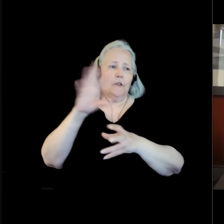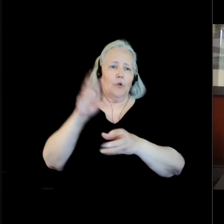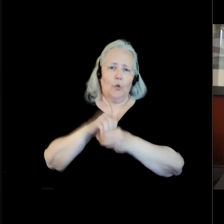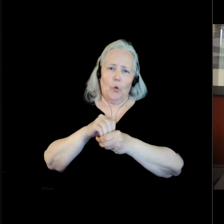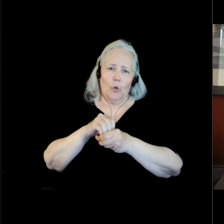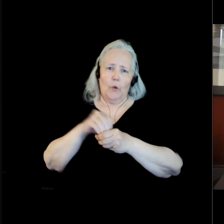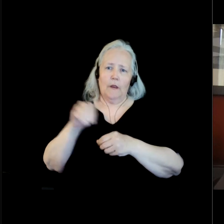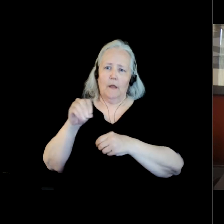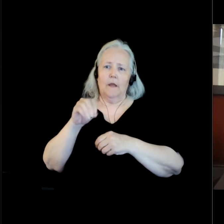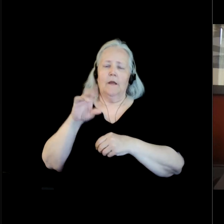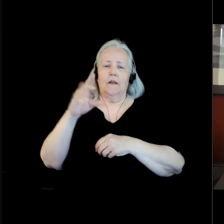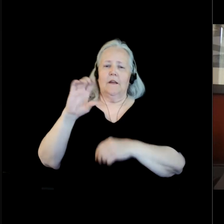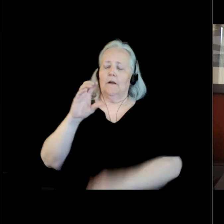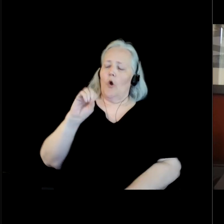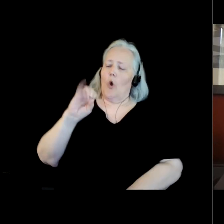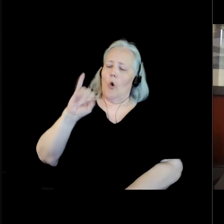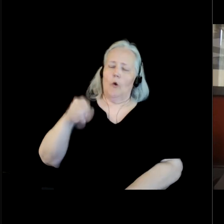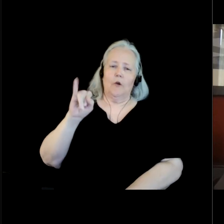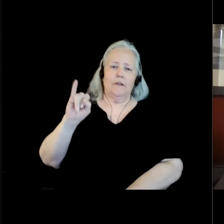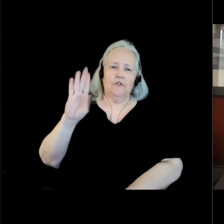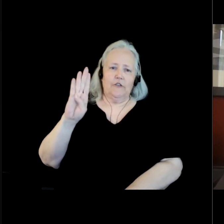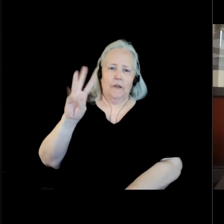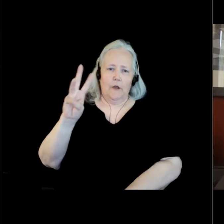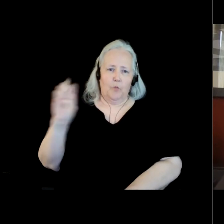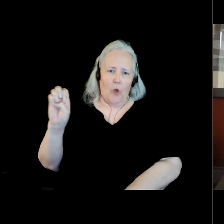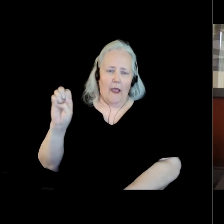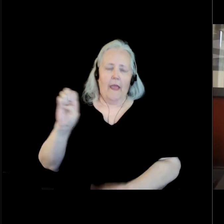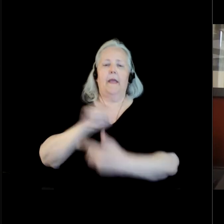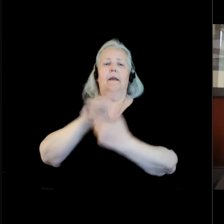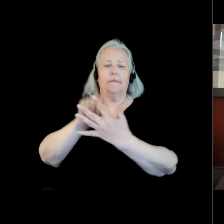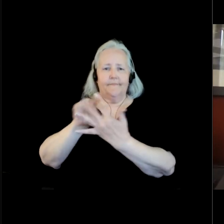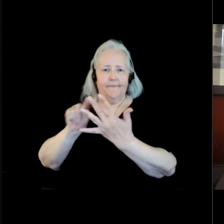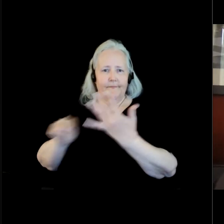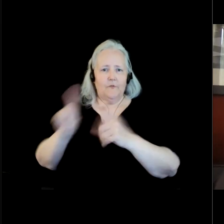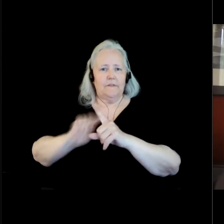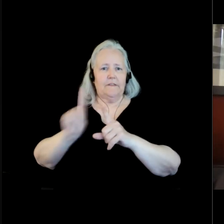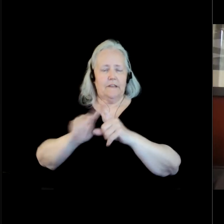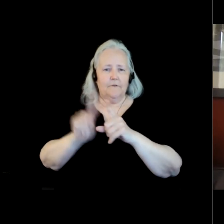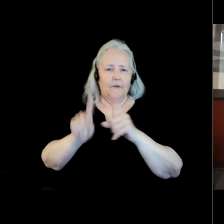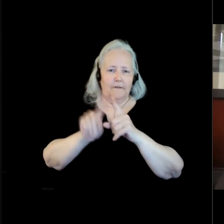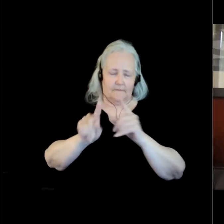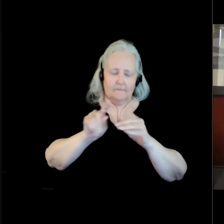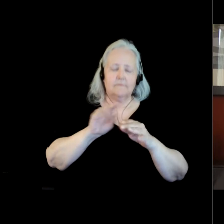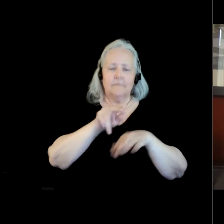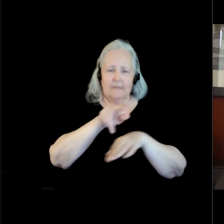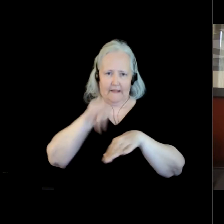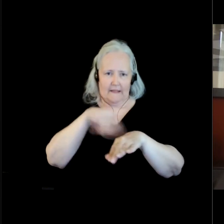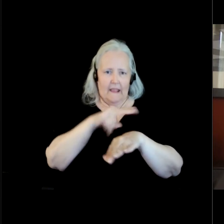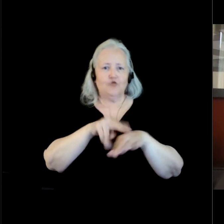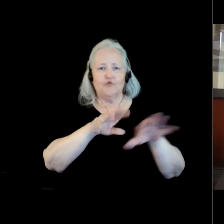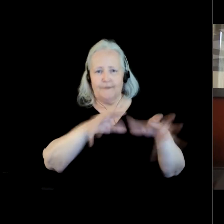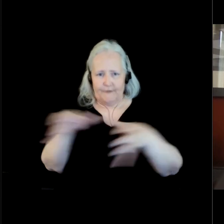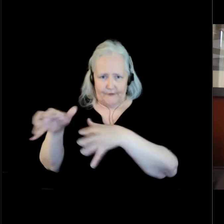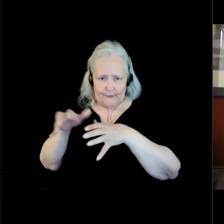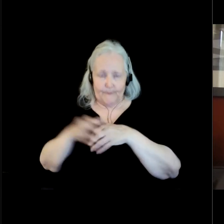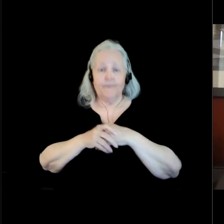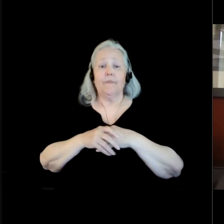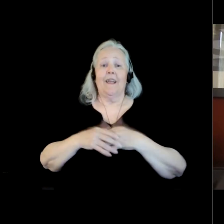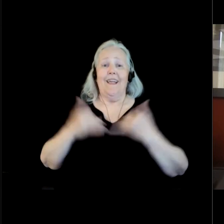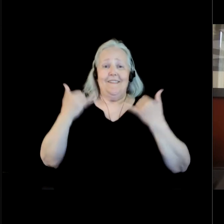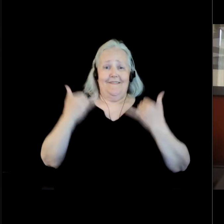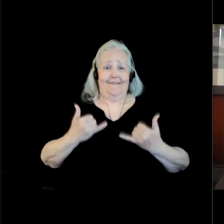Ojibwe, Odawa, and Potawatomi nations, and also on the land of the Wyandotte Nation. As we are talking here today